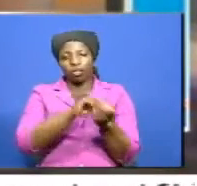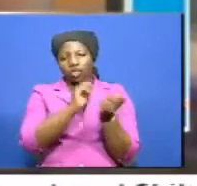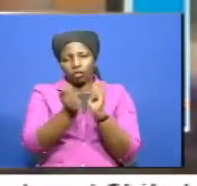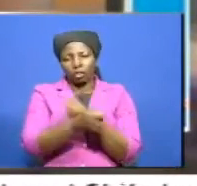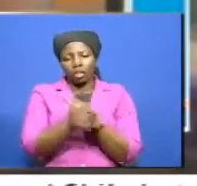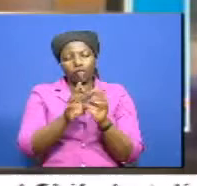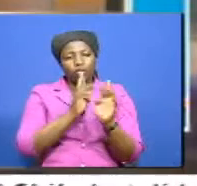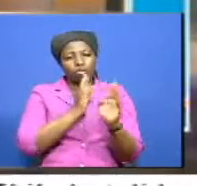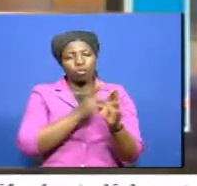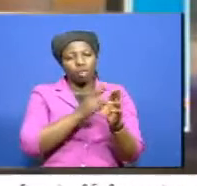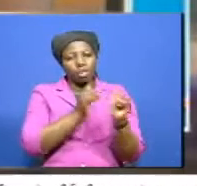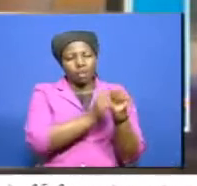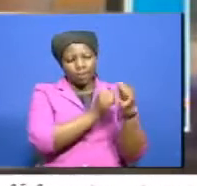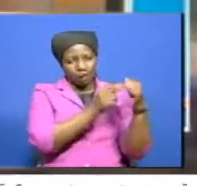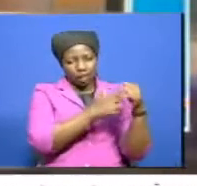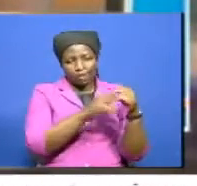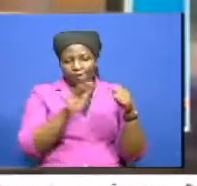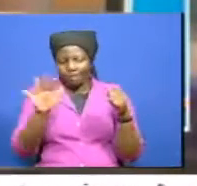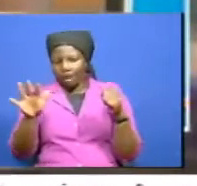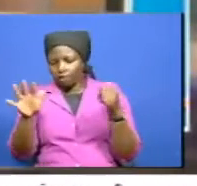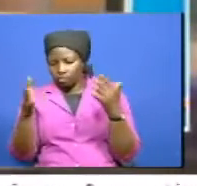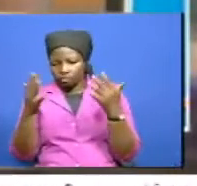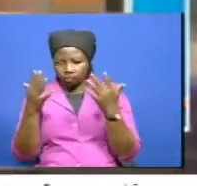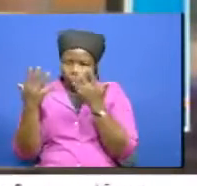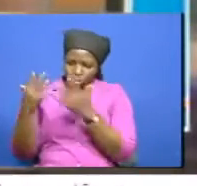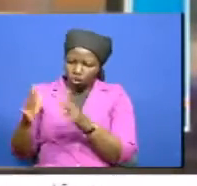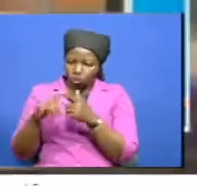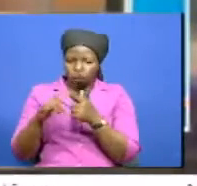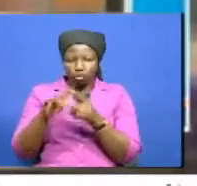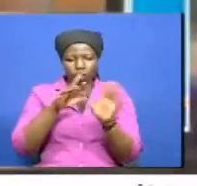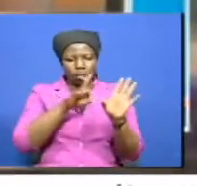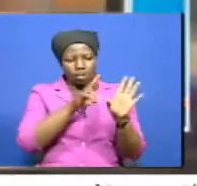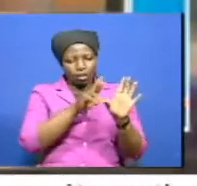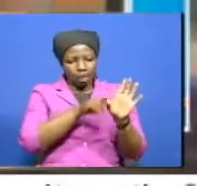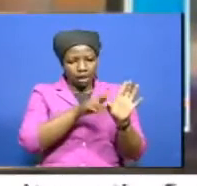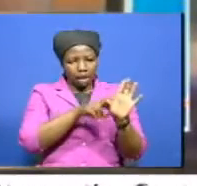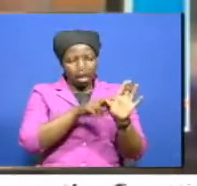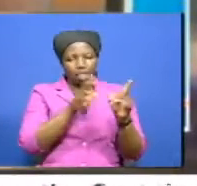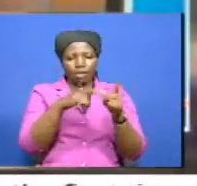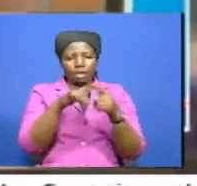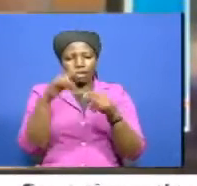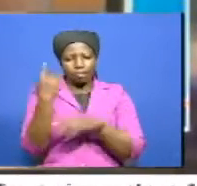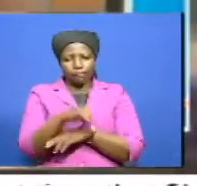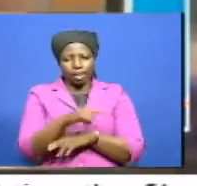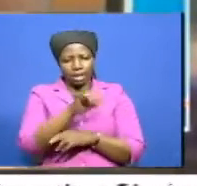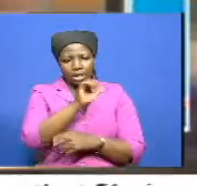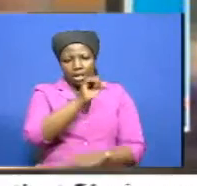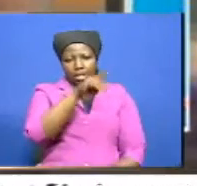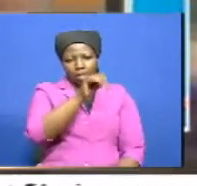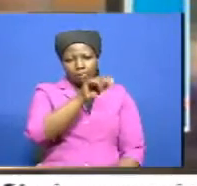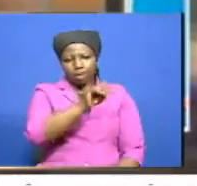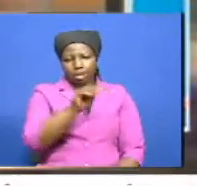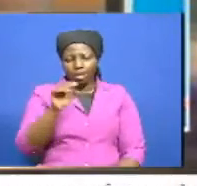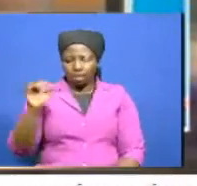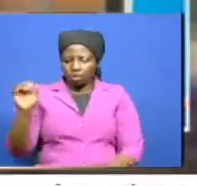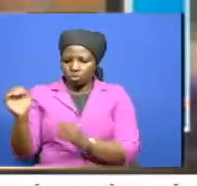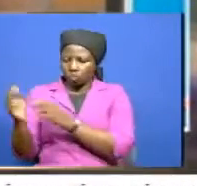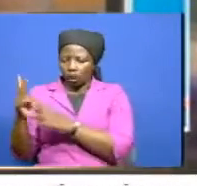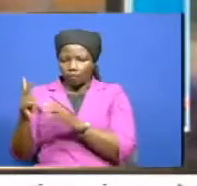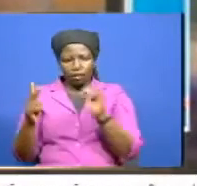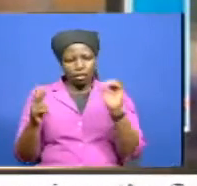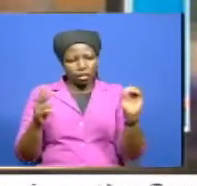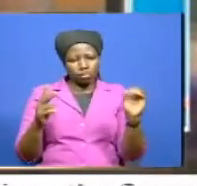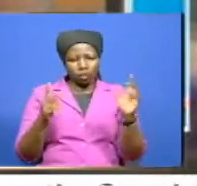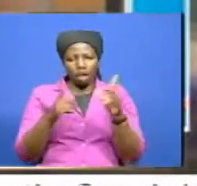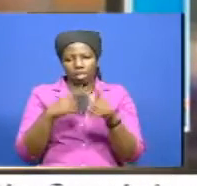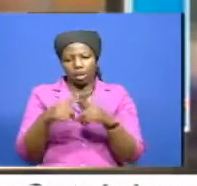that lost to Russia, but they defeated Spain 22-0 and Poland 12 defeated Kenya 12-10 before they lost in the